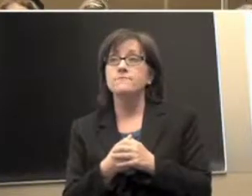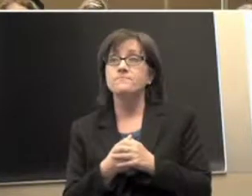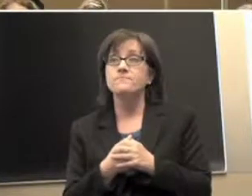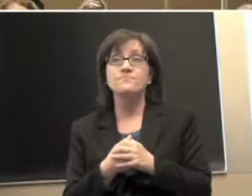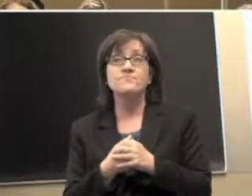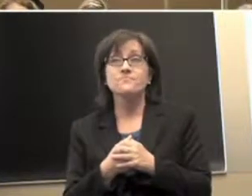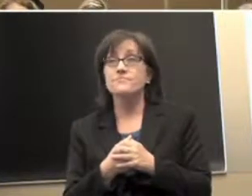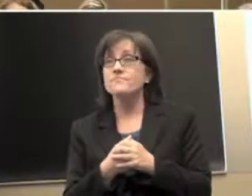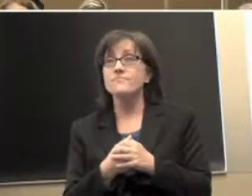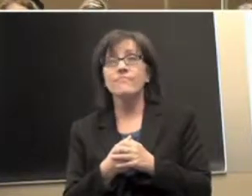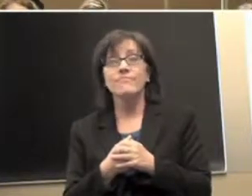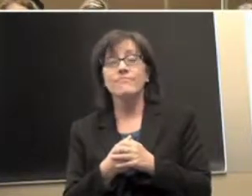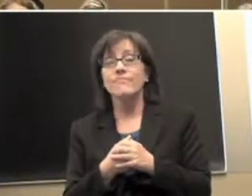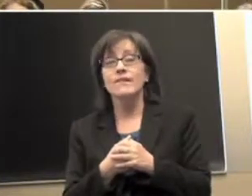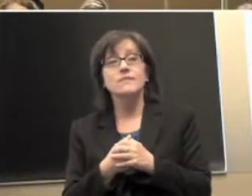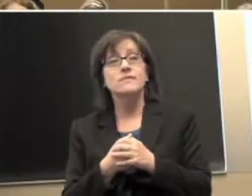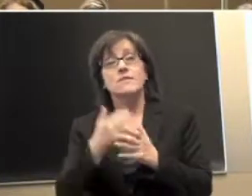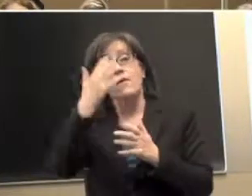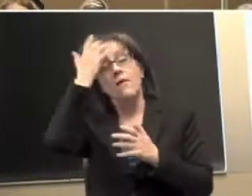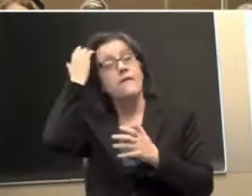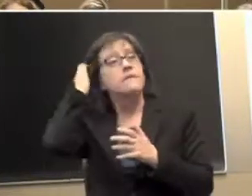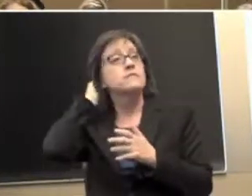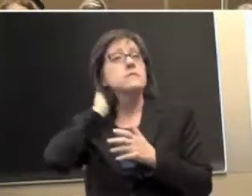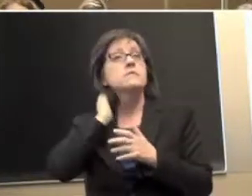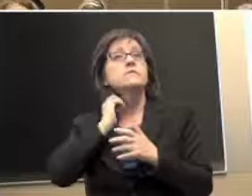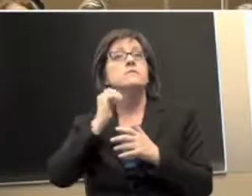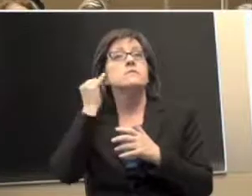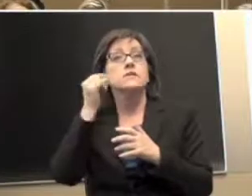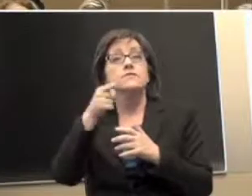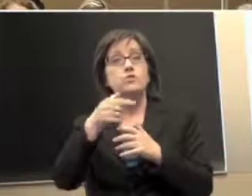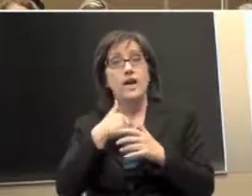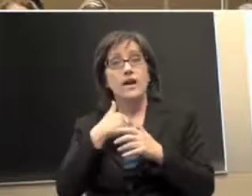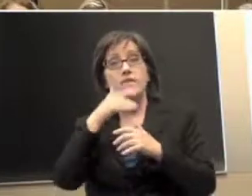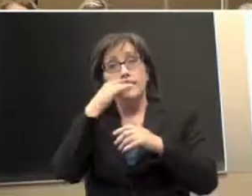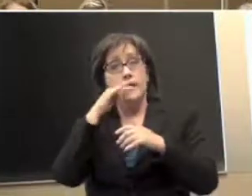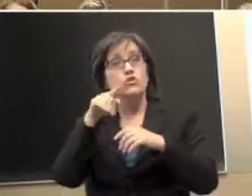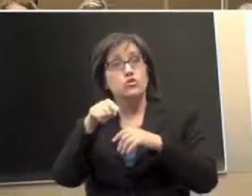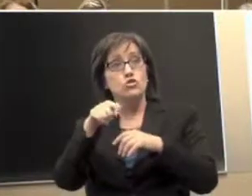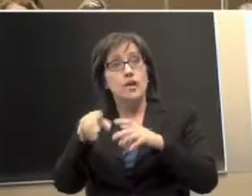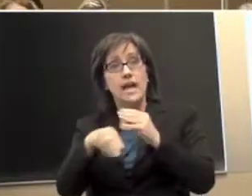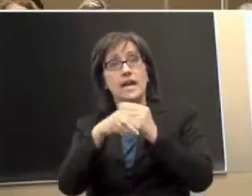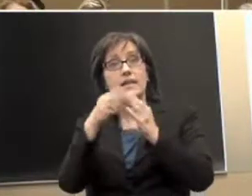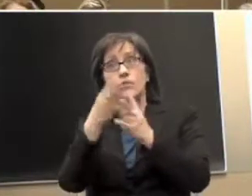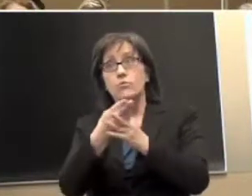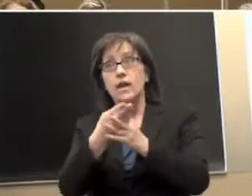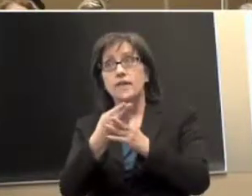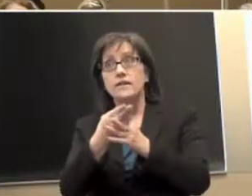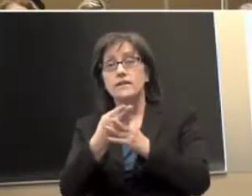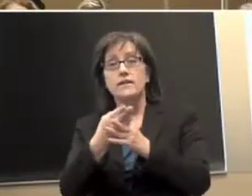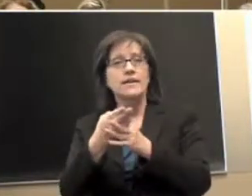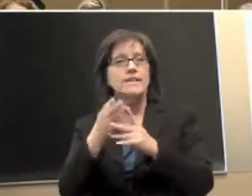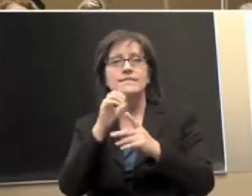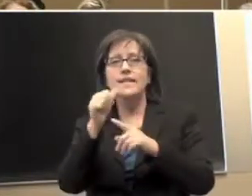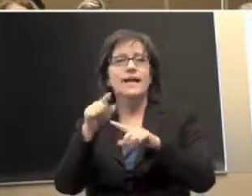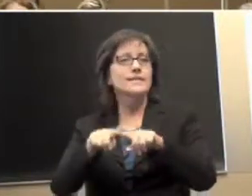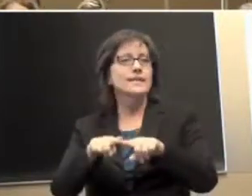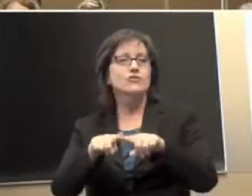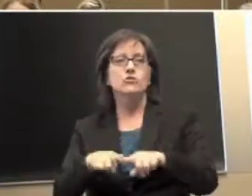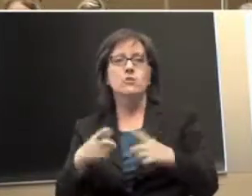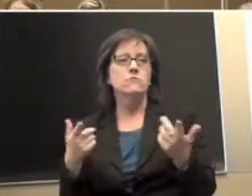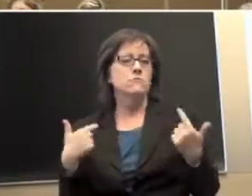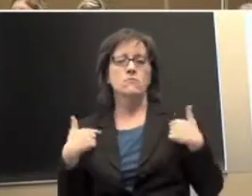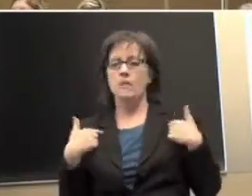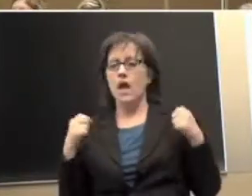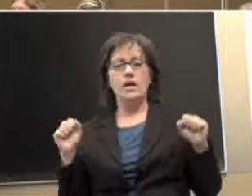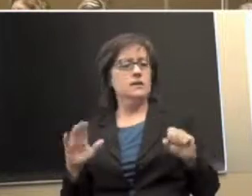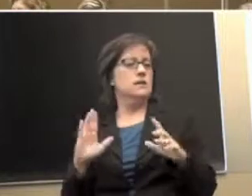Probably going to. One of the issues is that usually if you've got a kid where you're building a break in, it's unconditional. I can take a break